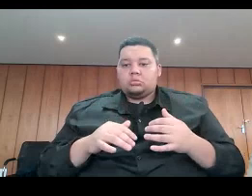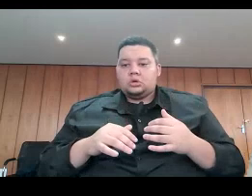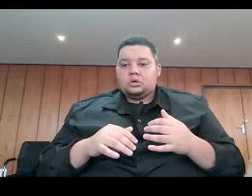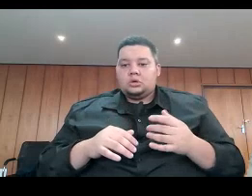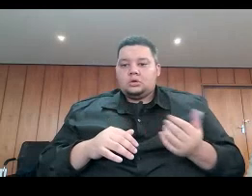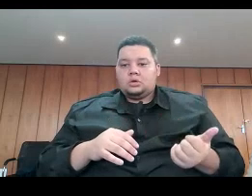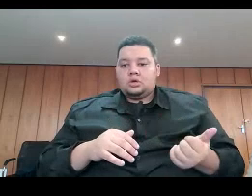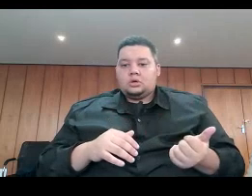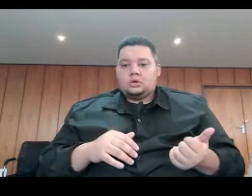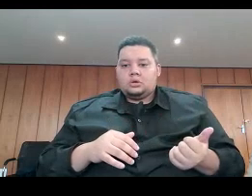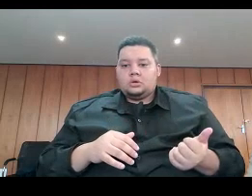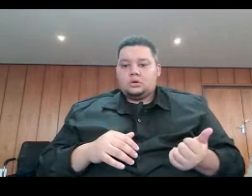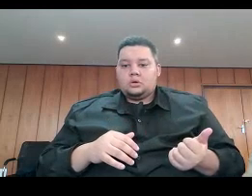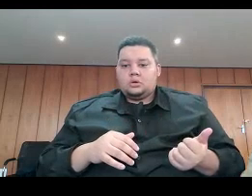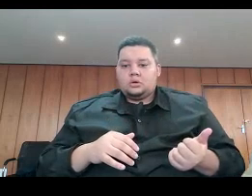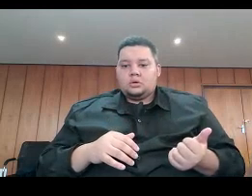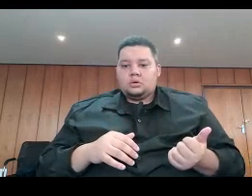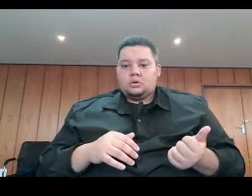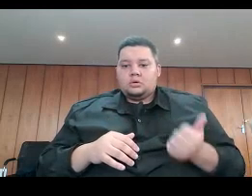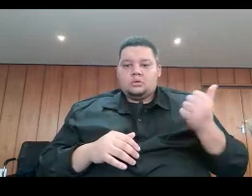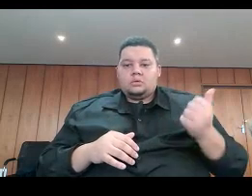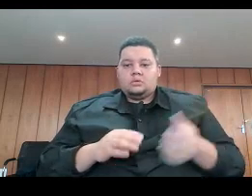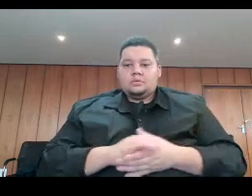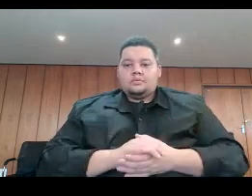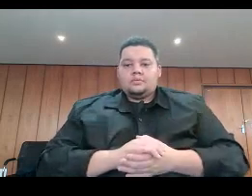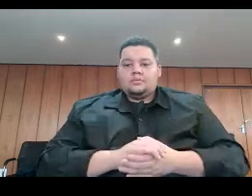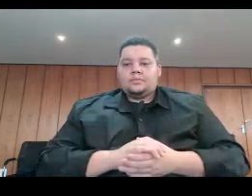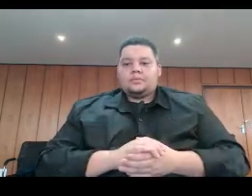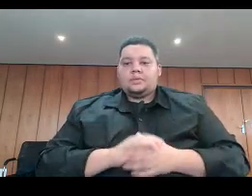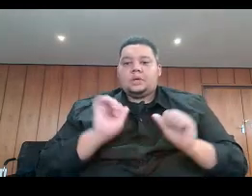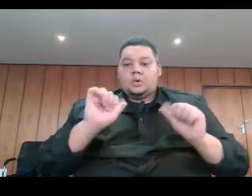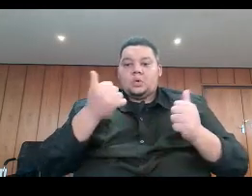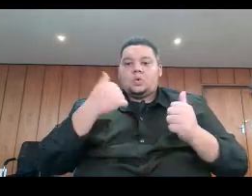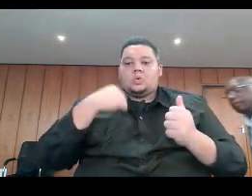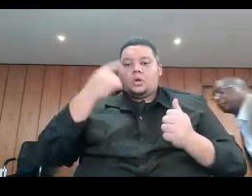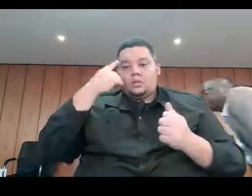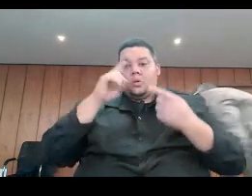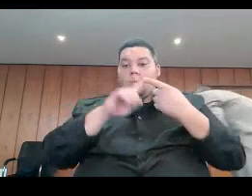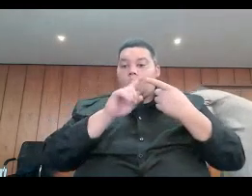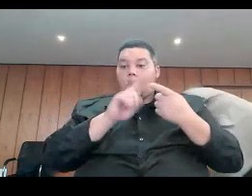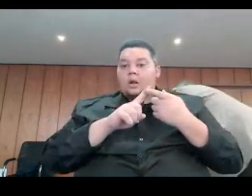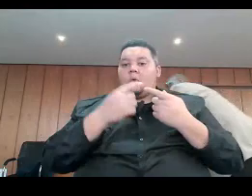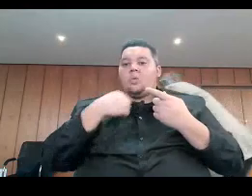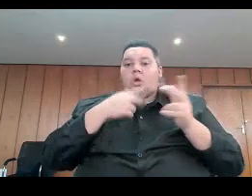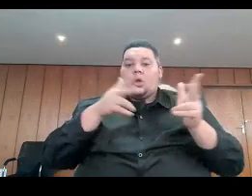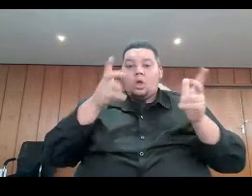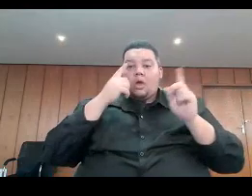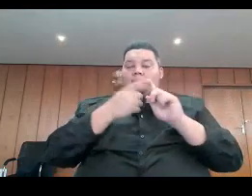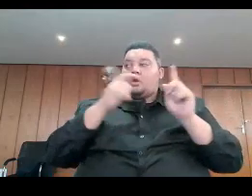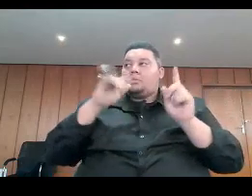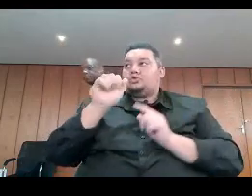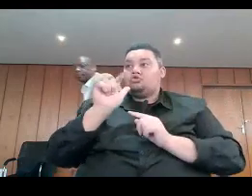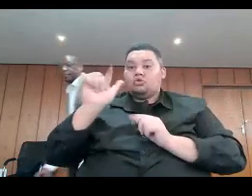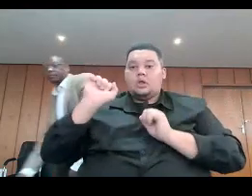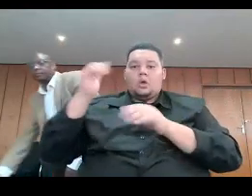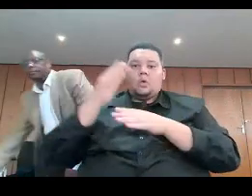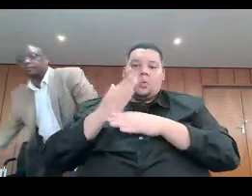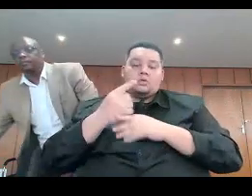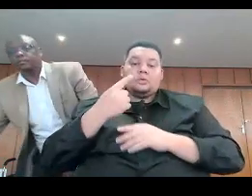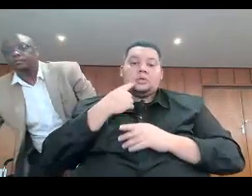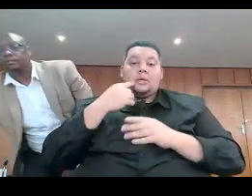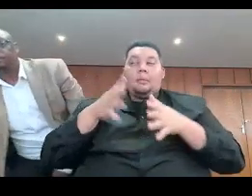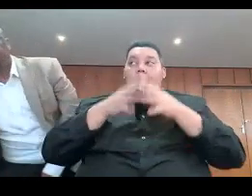a really excellent area to work in. And I think one of the things that I highlighted from Jill's work was the fact that the